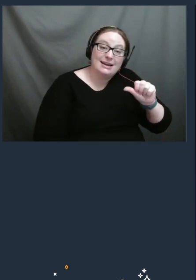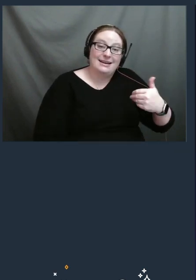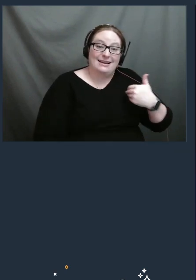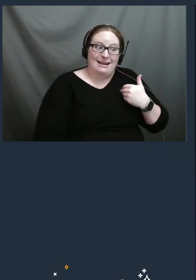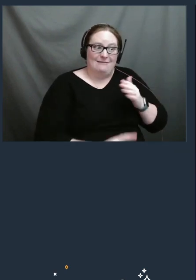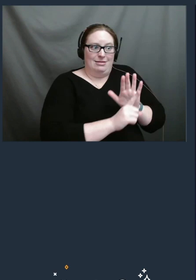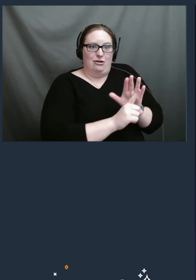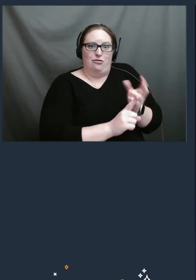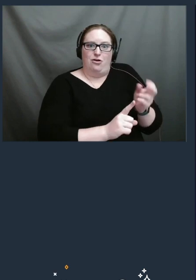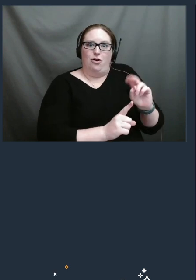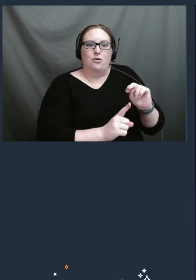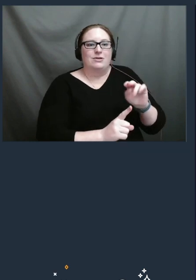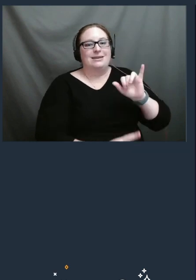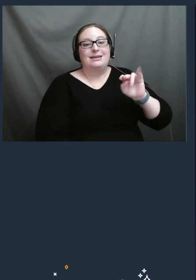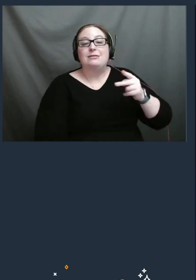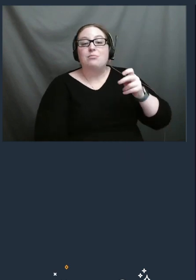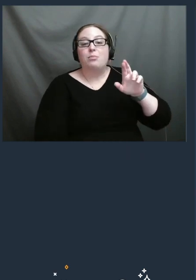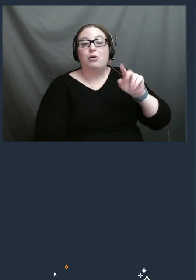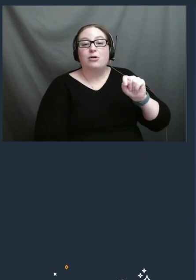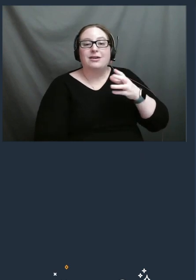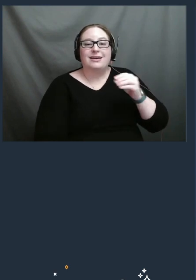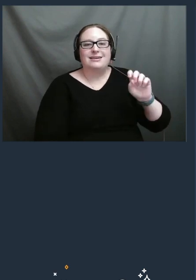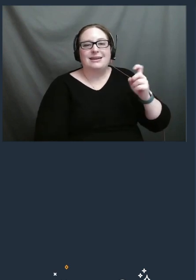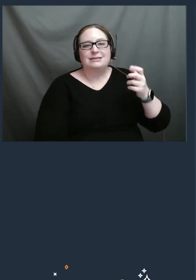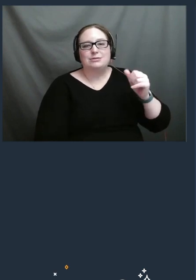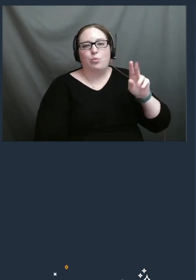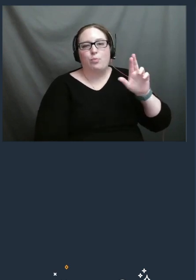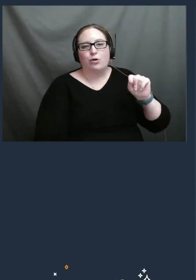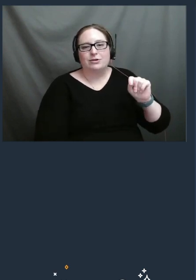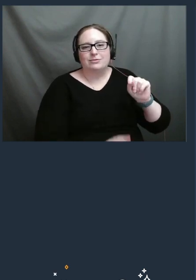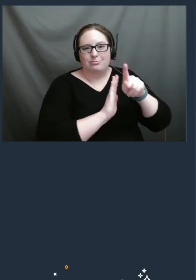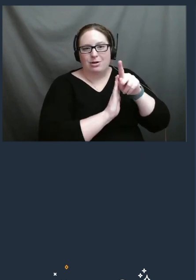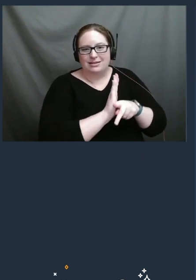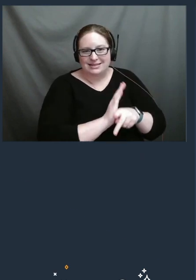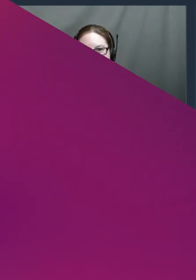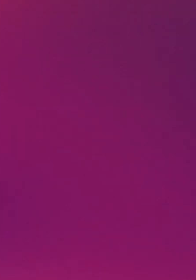policies associated with it. Awesome. Thanks,